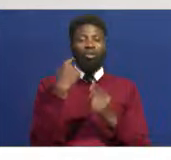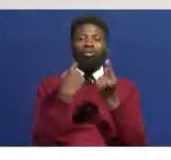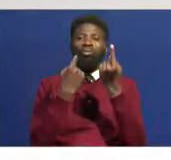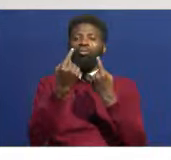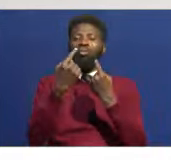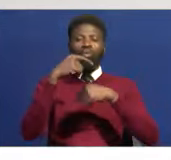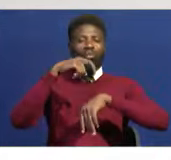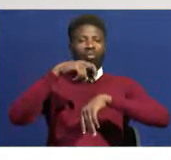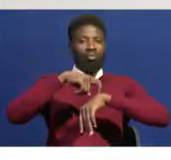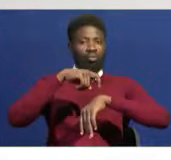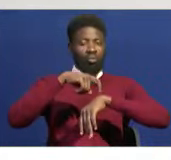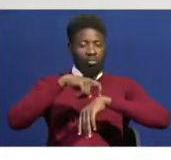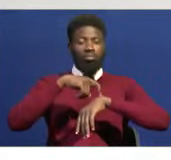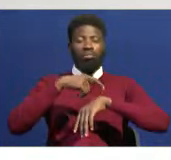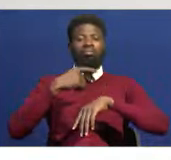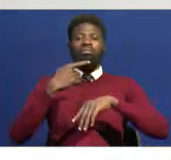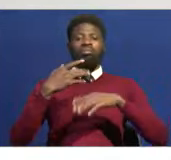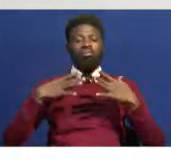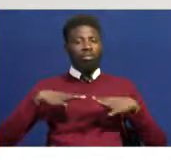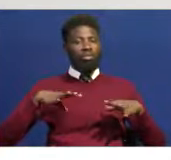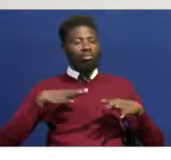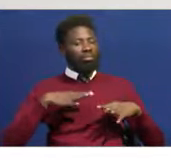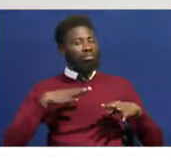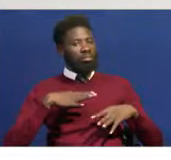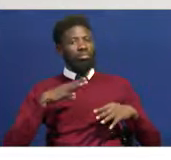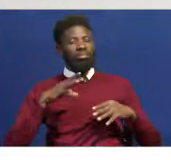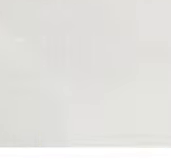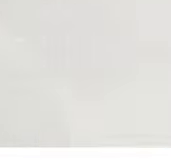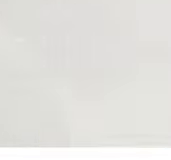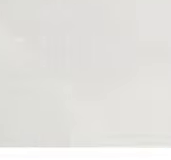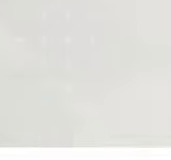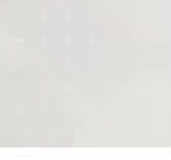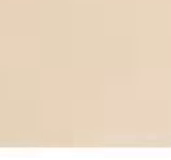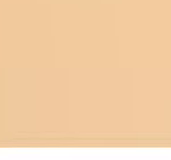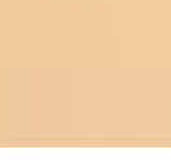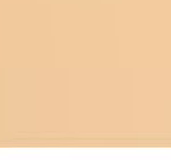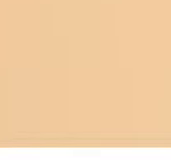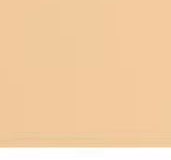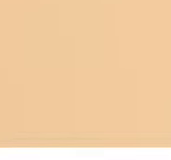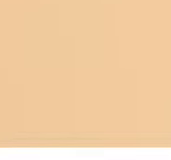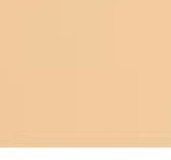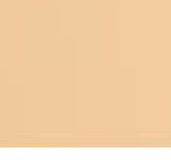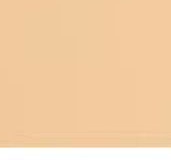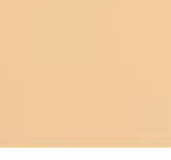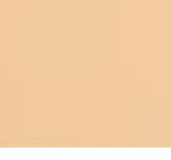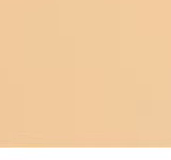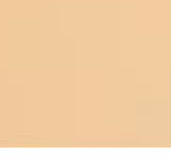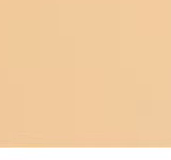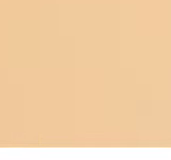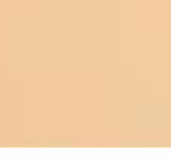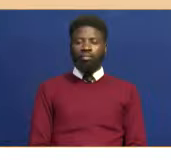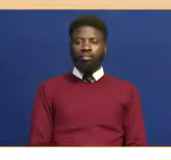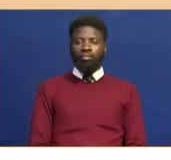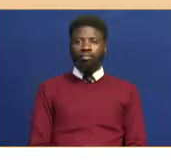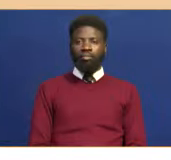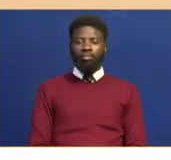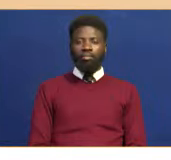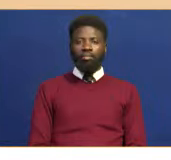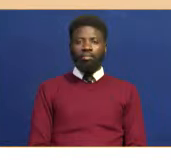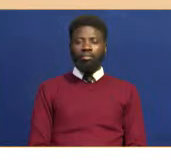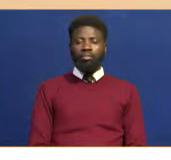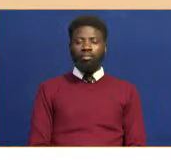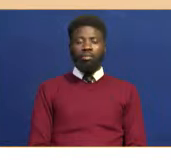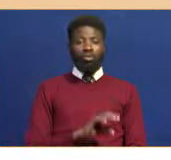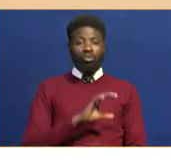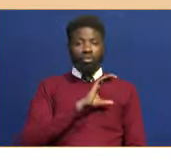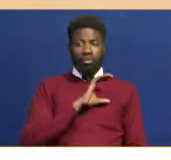he was being asked questions by Kenyans who are living in Germany. A joint committee of officials, high-level officials